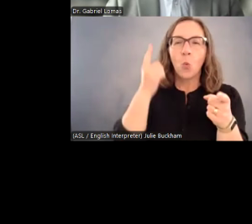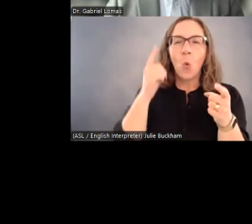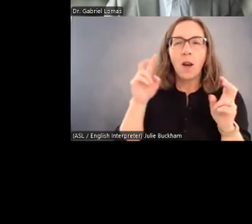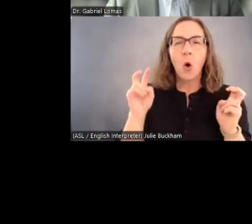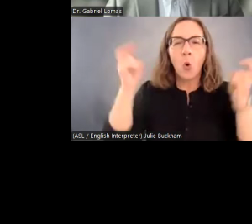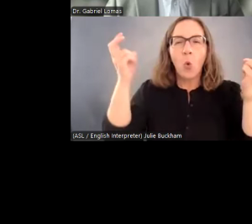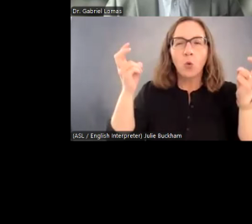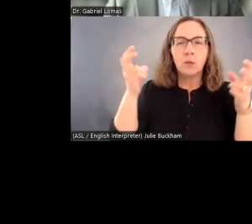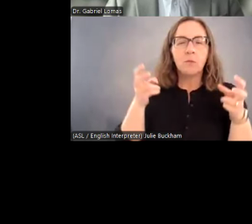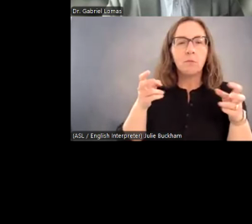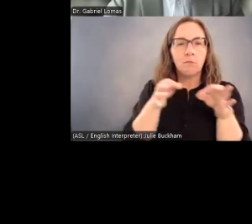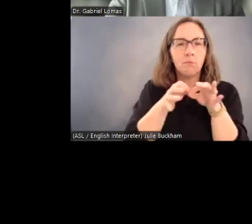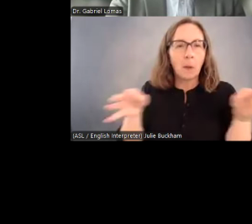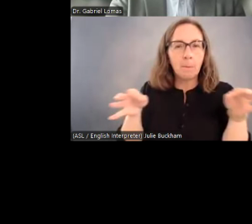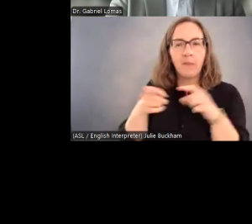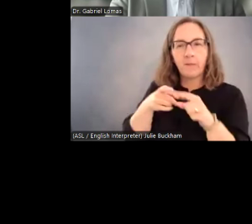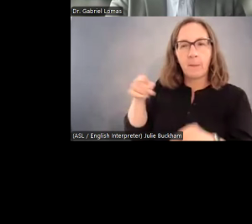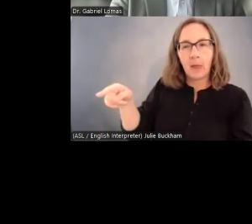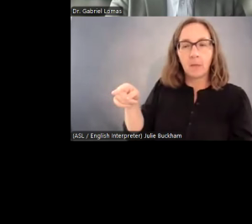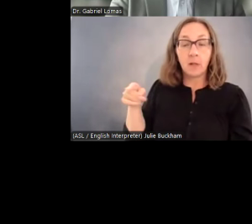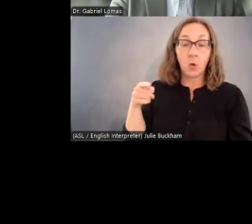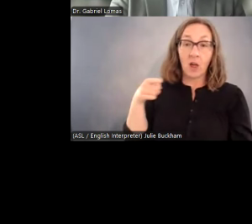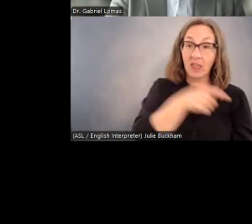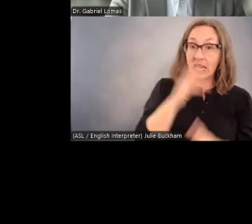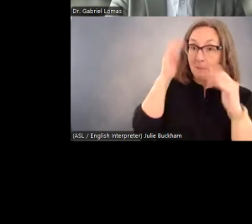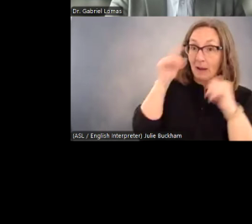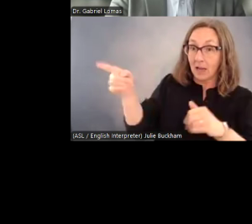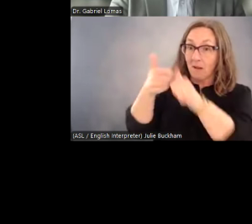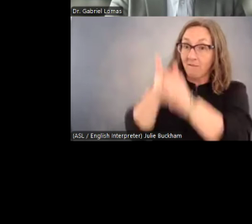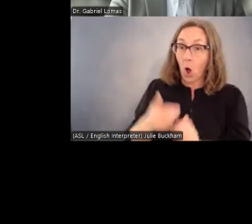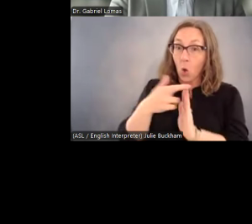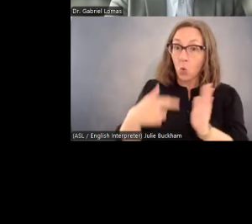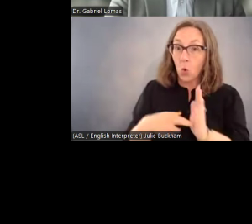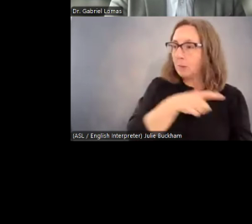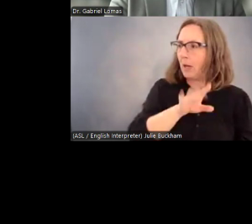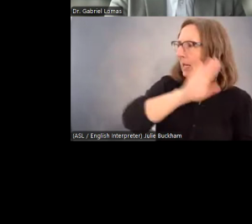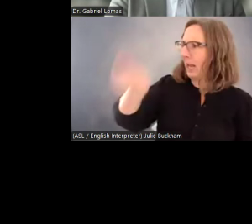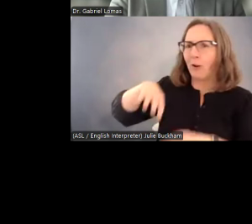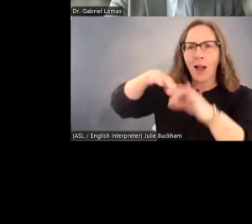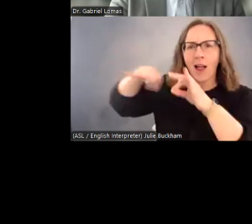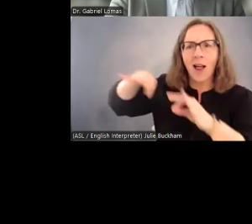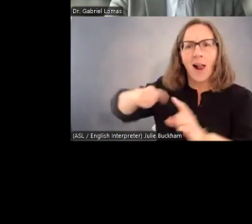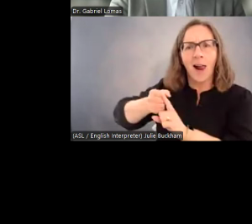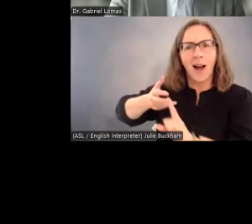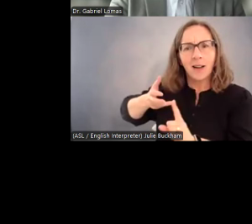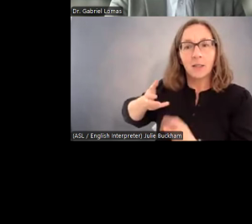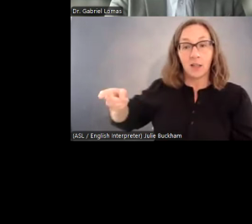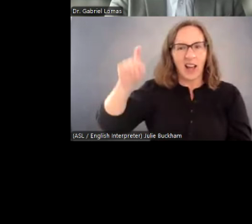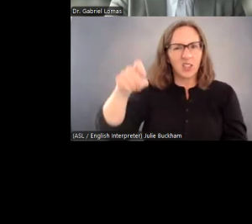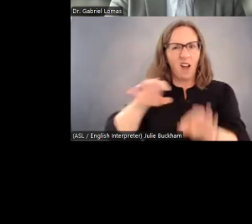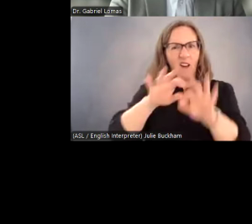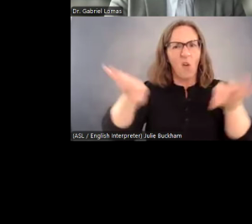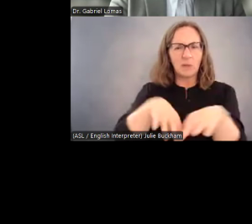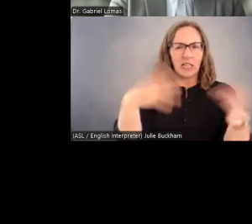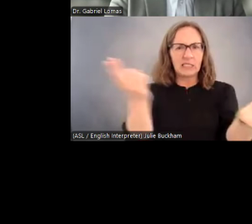plaintiff, how they expected him to follow rules that they didn't explain to him. And he had to sign these forms that he